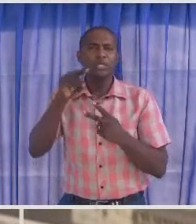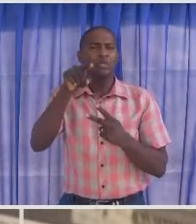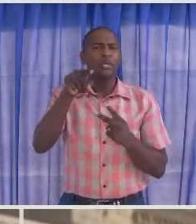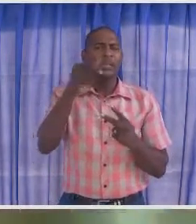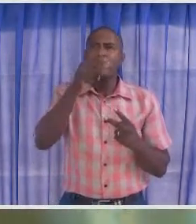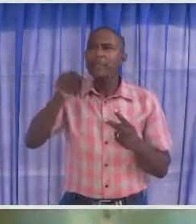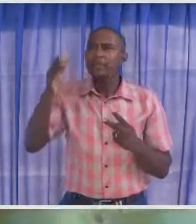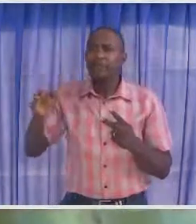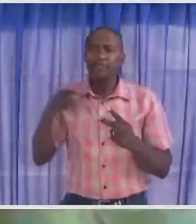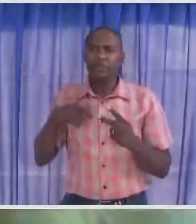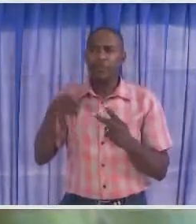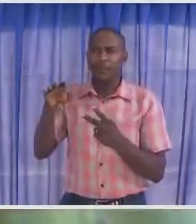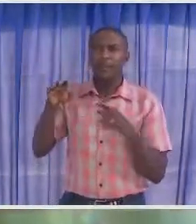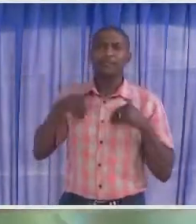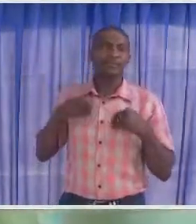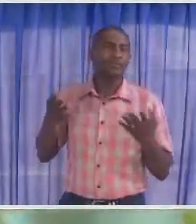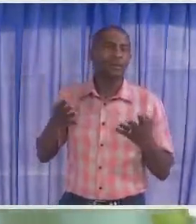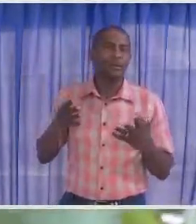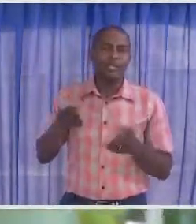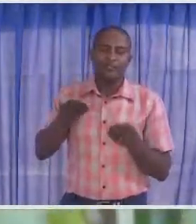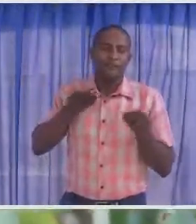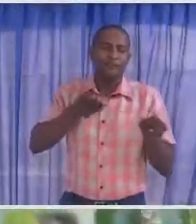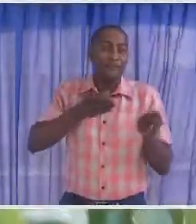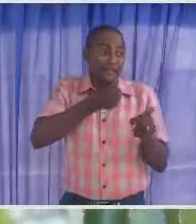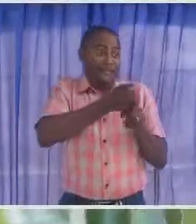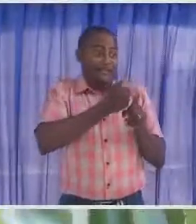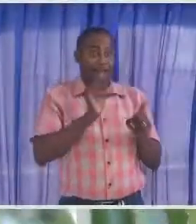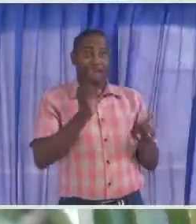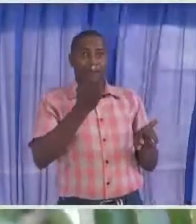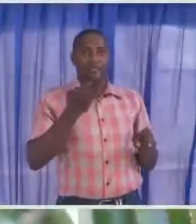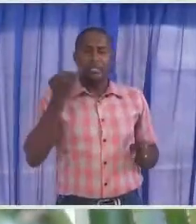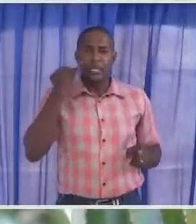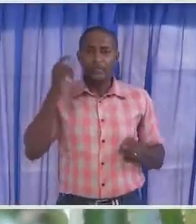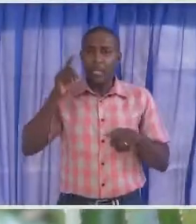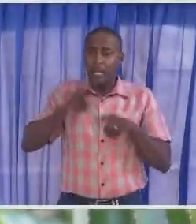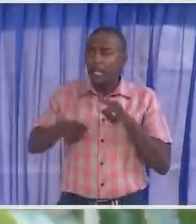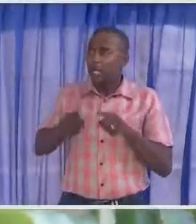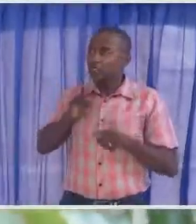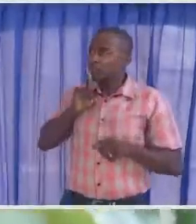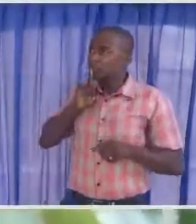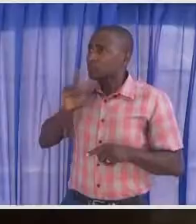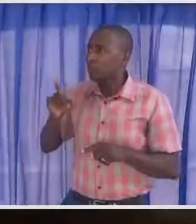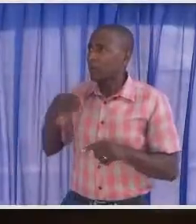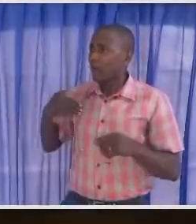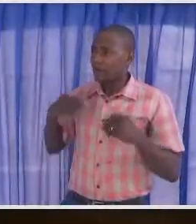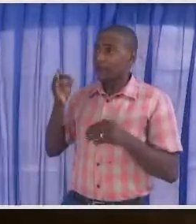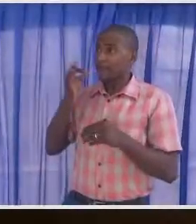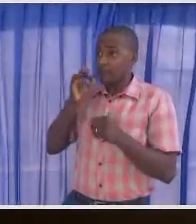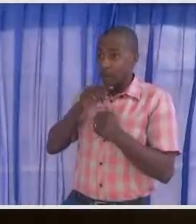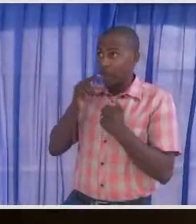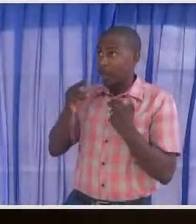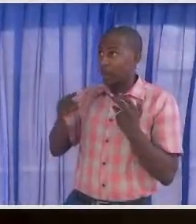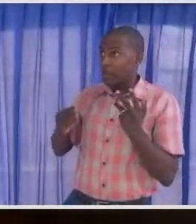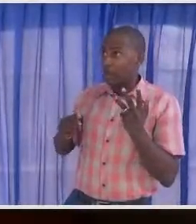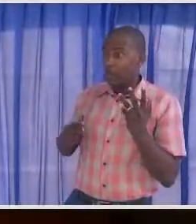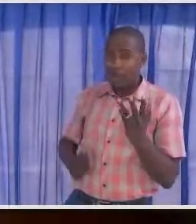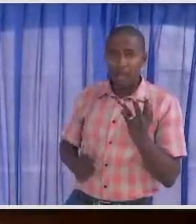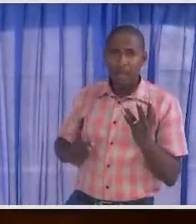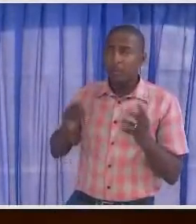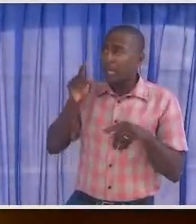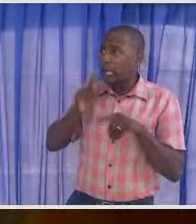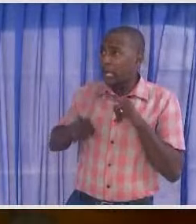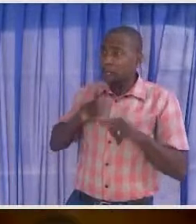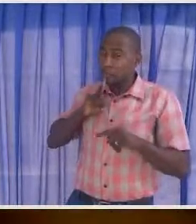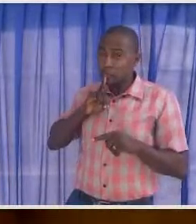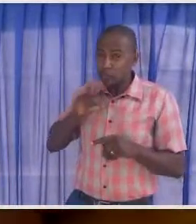any particular scenario is to feed themselves first. If we can't assure and guarantee food security, then we can't guarantee health, we can't guarantee